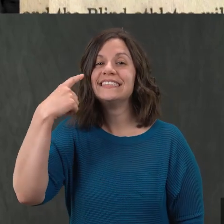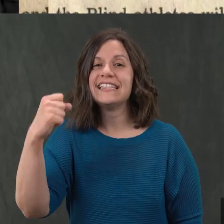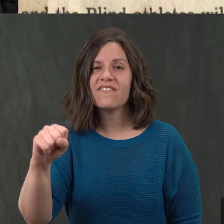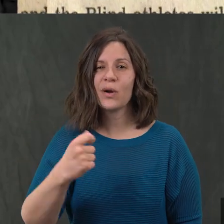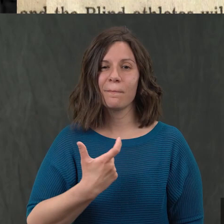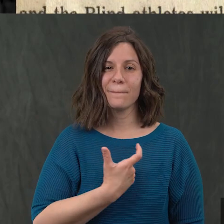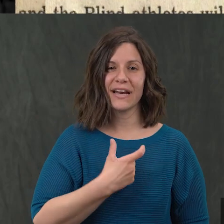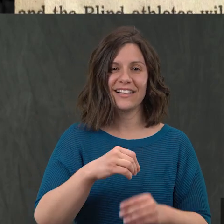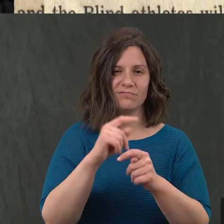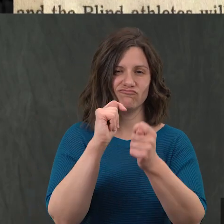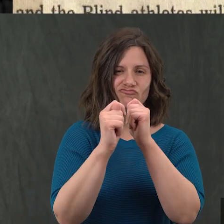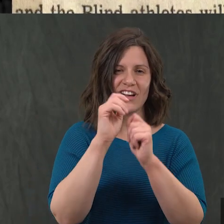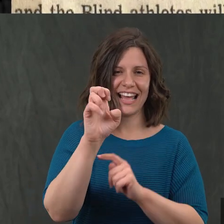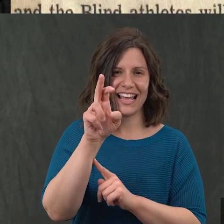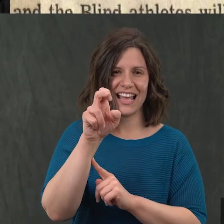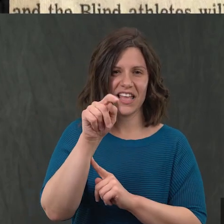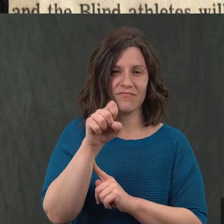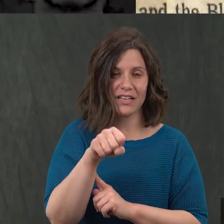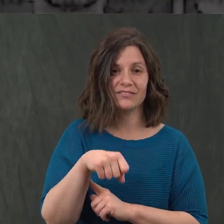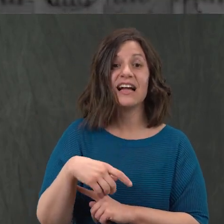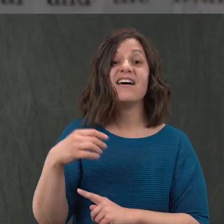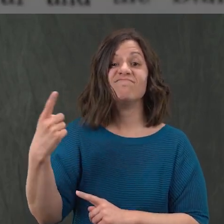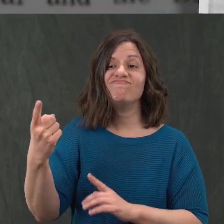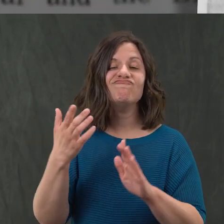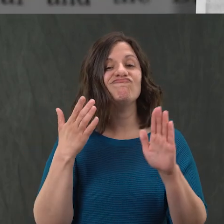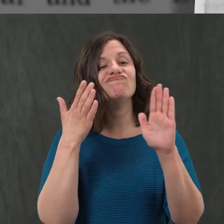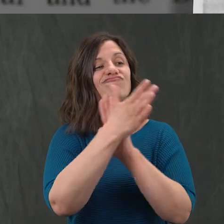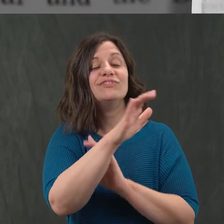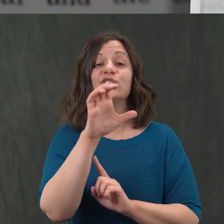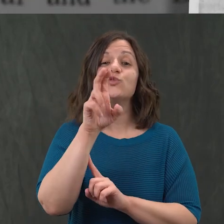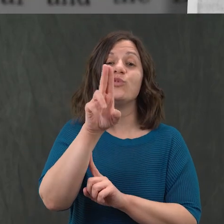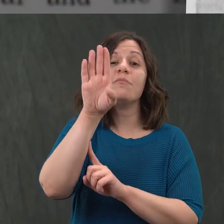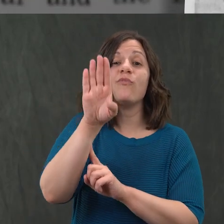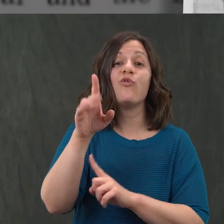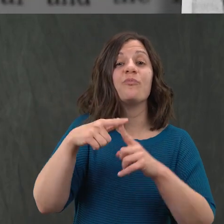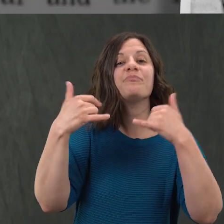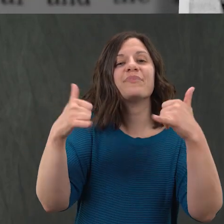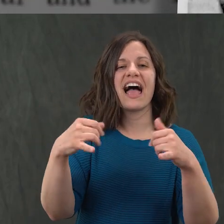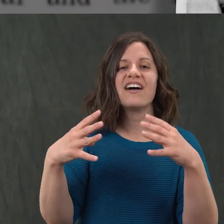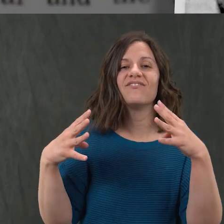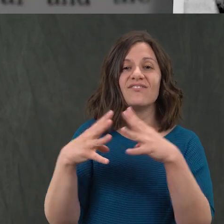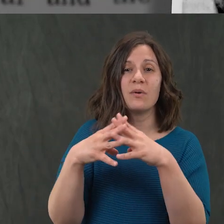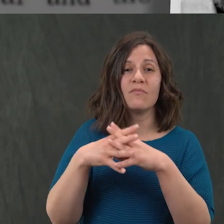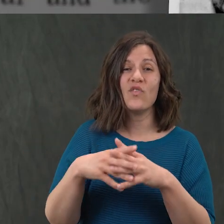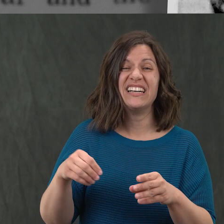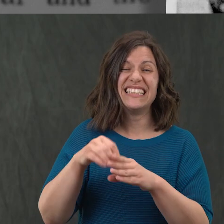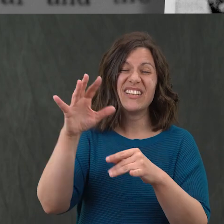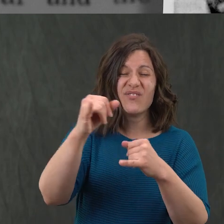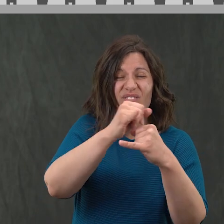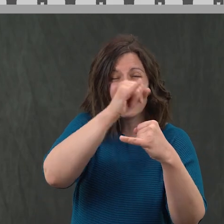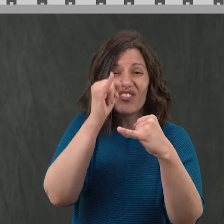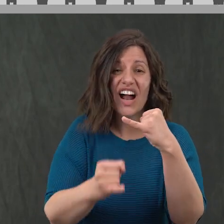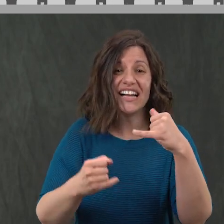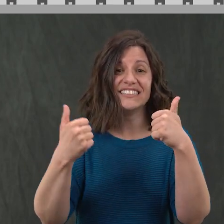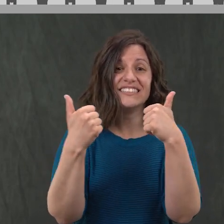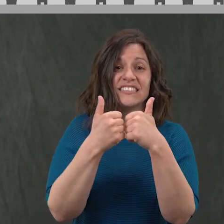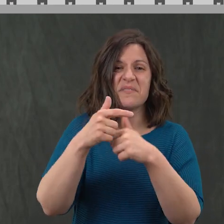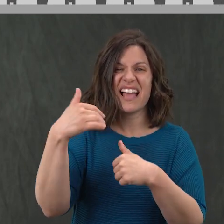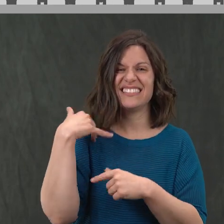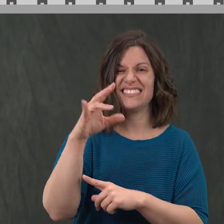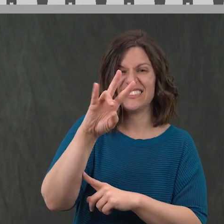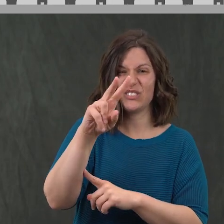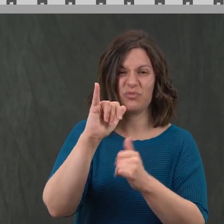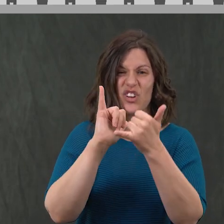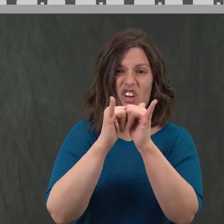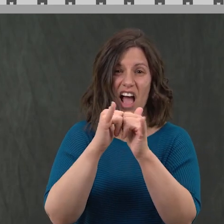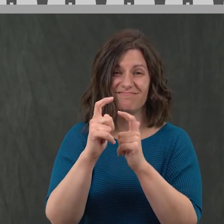gold and 1 silver medal in track events. He went on to play football at CU Boulder. In his final game, he had a